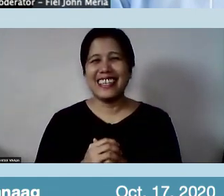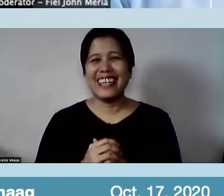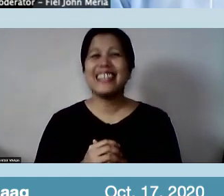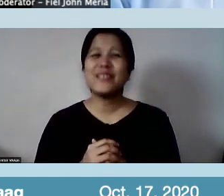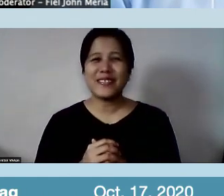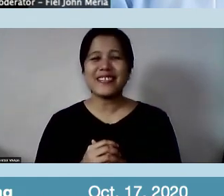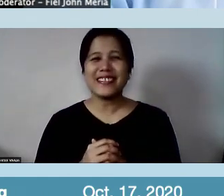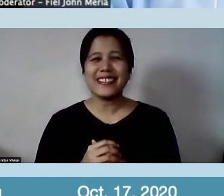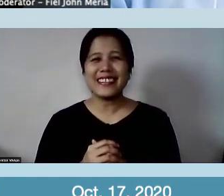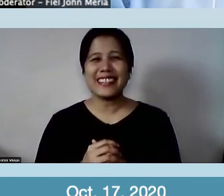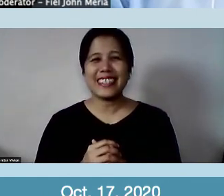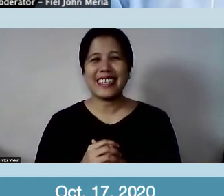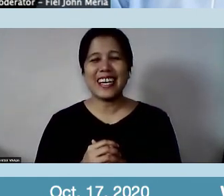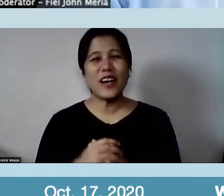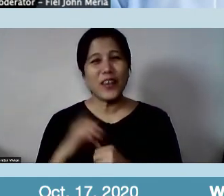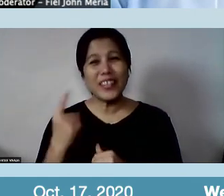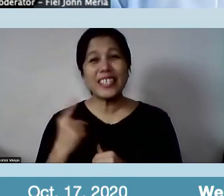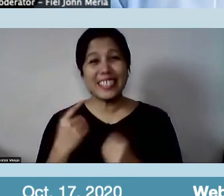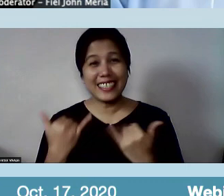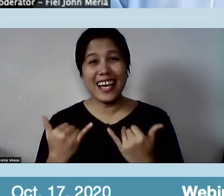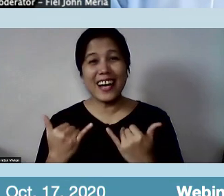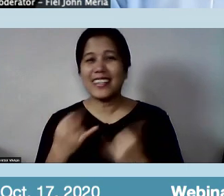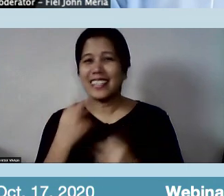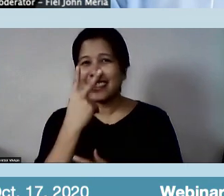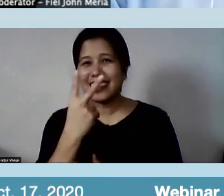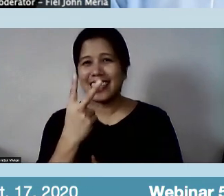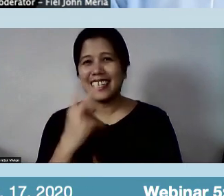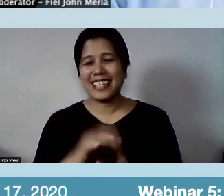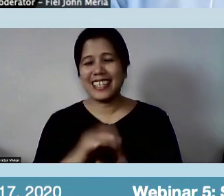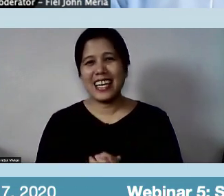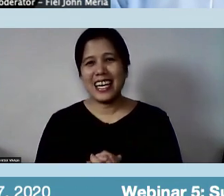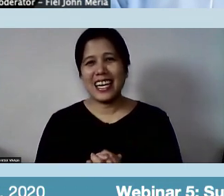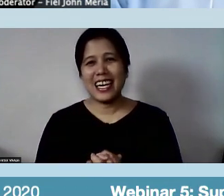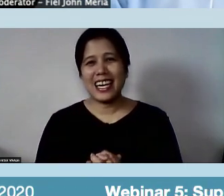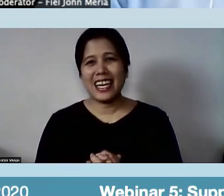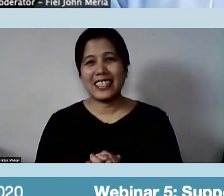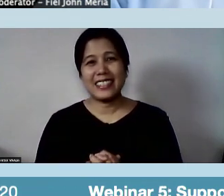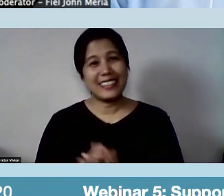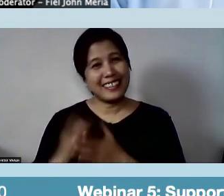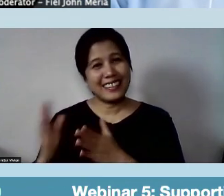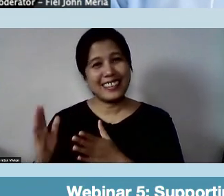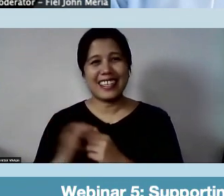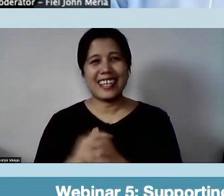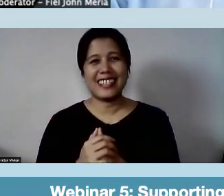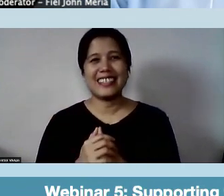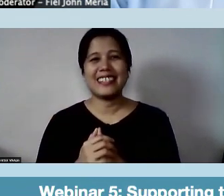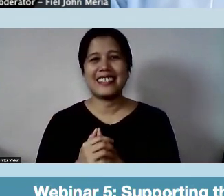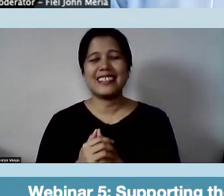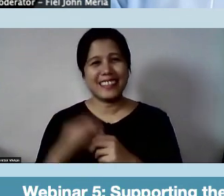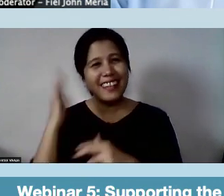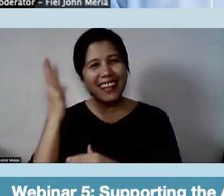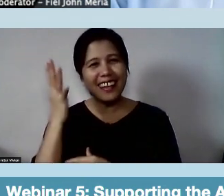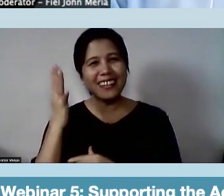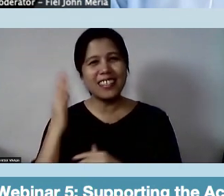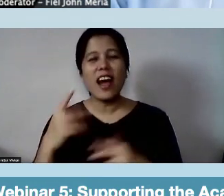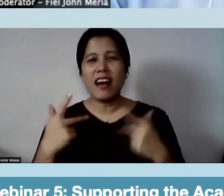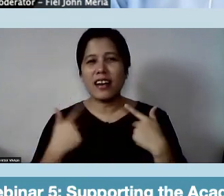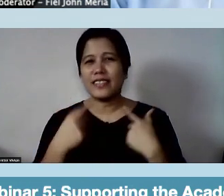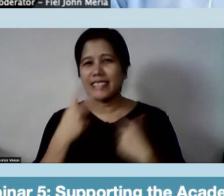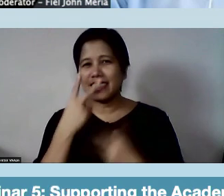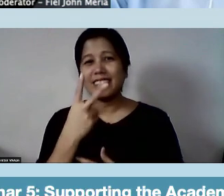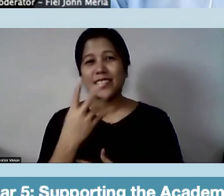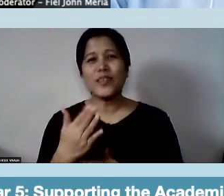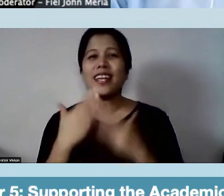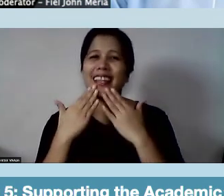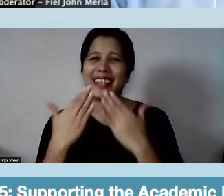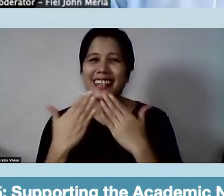i-articulate. And it's only now that I've seen you up front. Normally kasi nasa side kita pag nagle-lecture. So, having seen you now, I thank